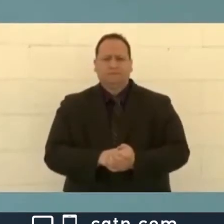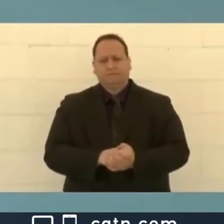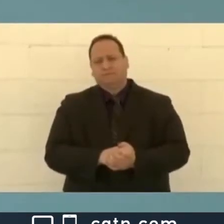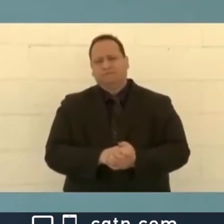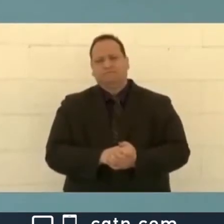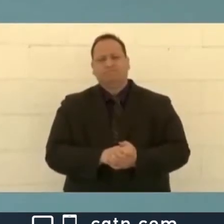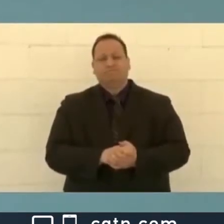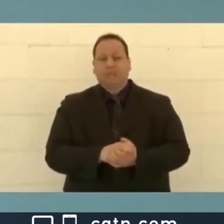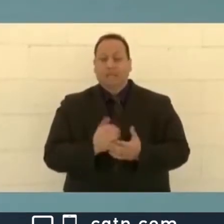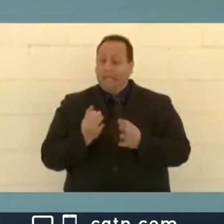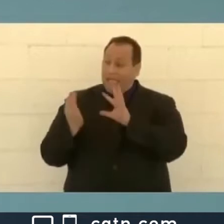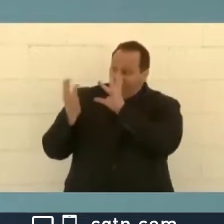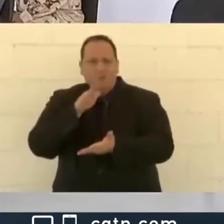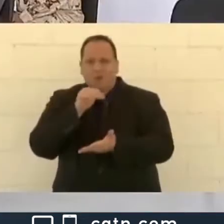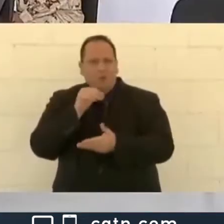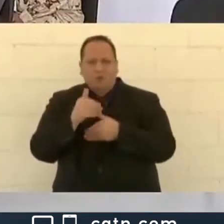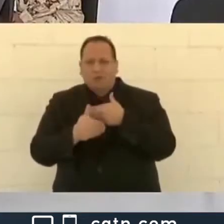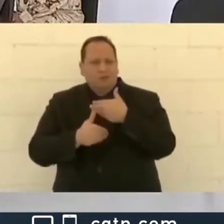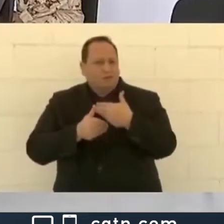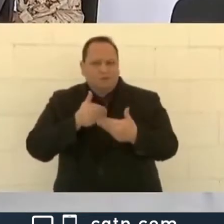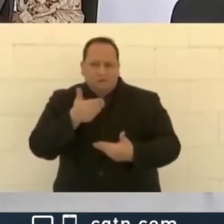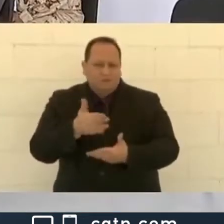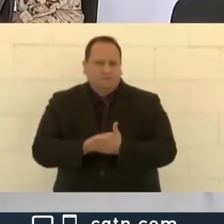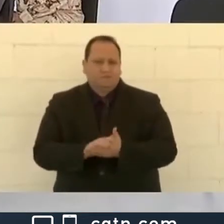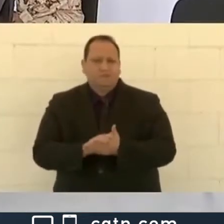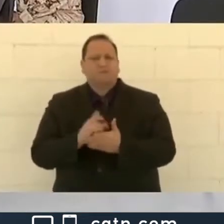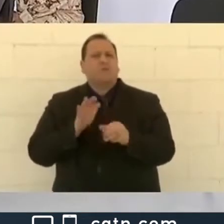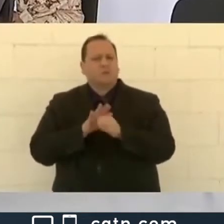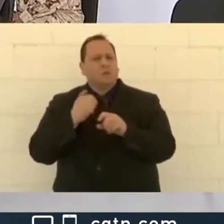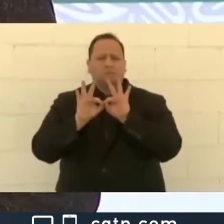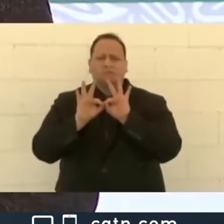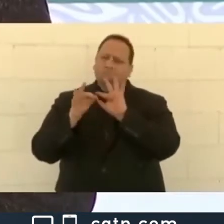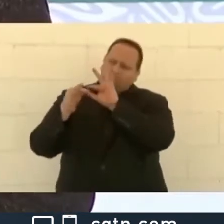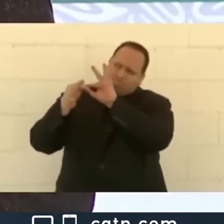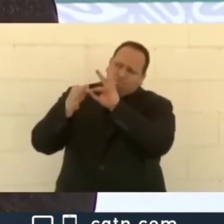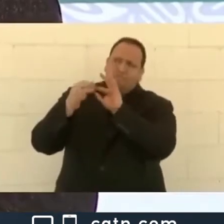richest countries share their global vaccine supply with developing nations.